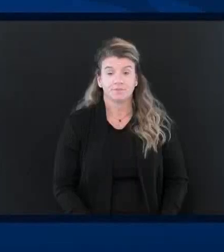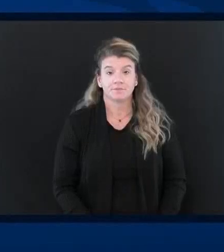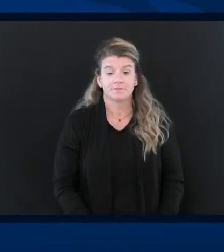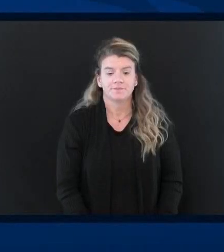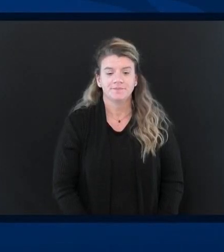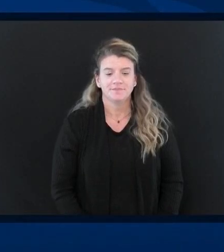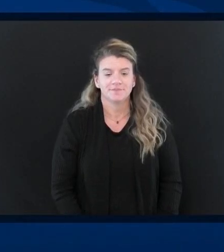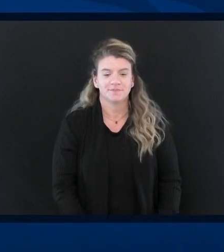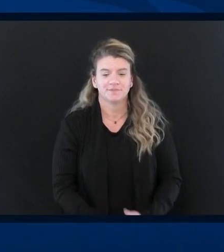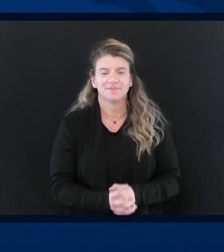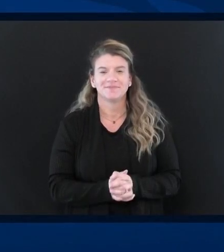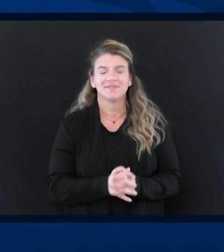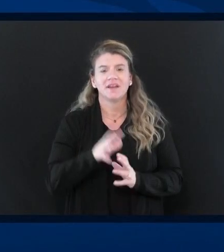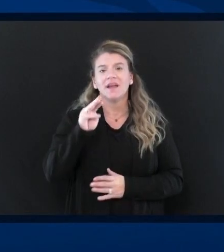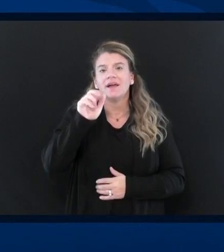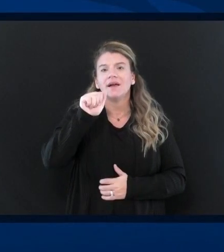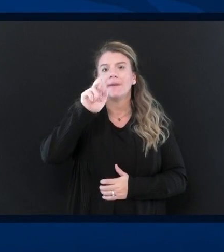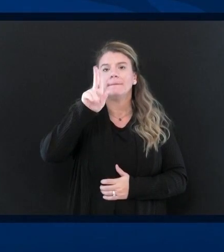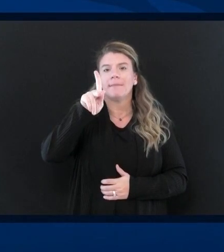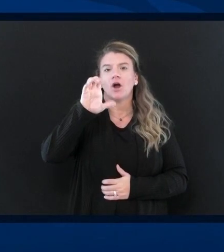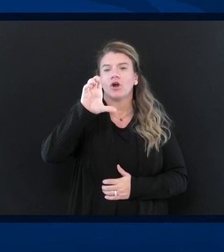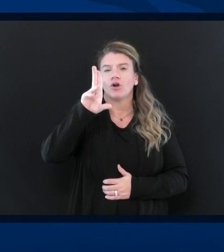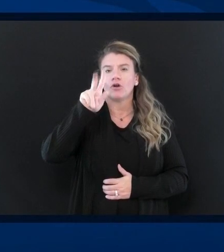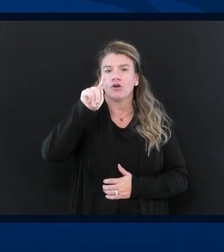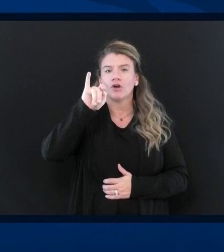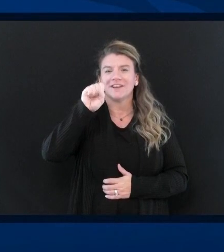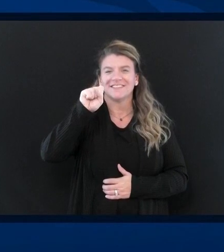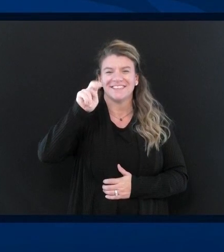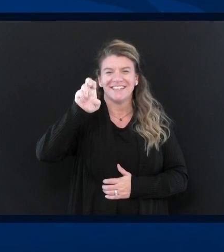All right, thank you, Taylor. Next to Mark Curtis with Nexstar Media.